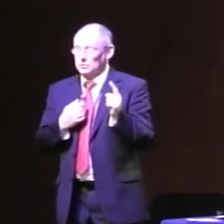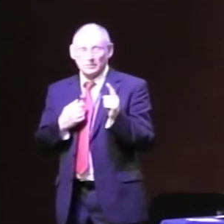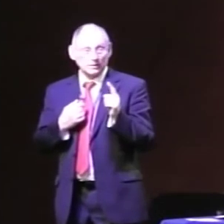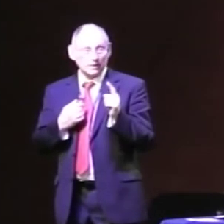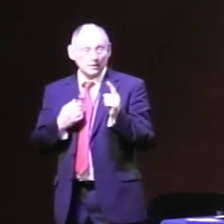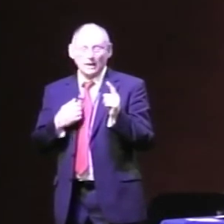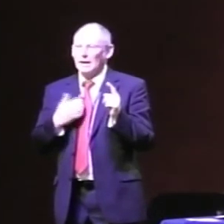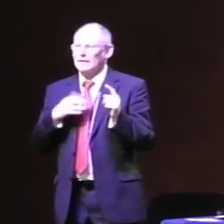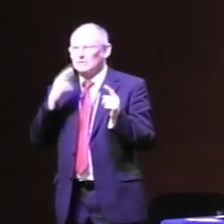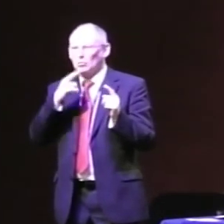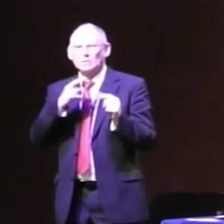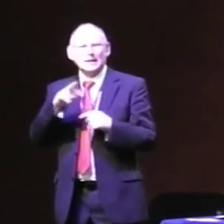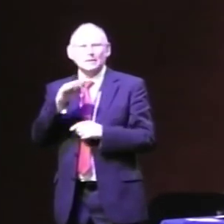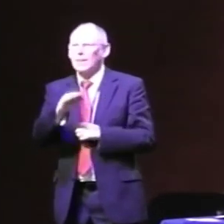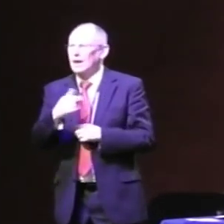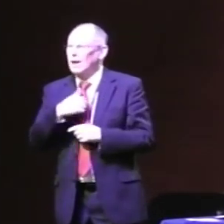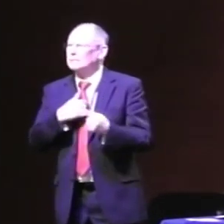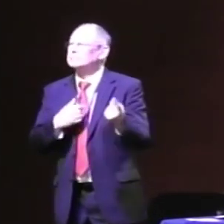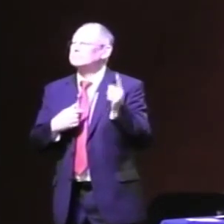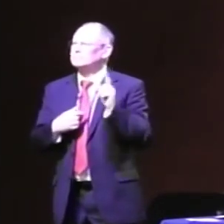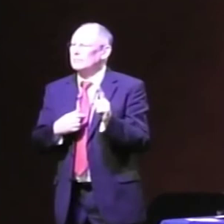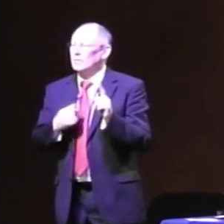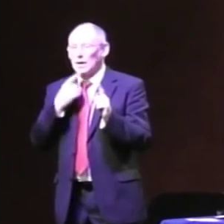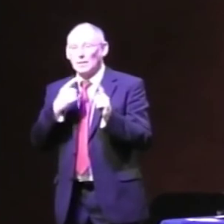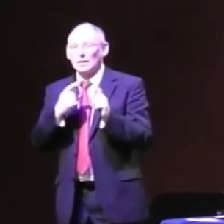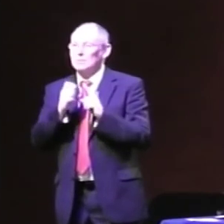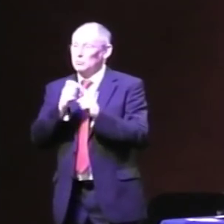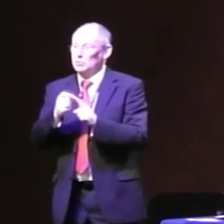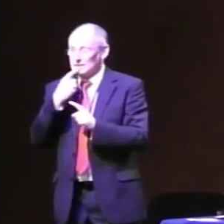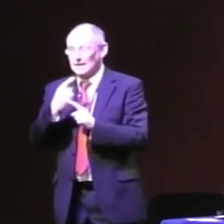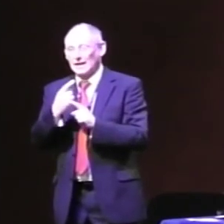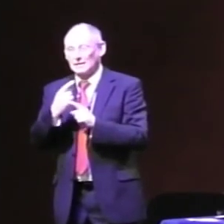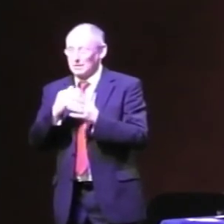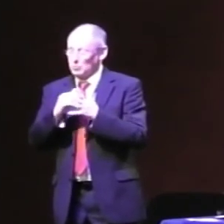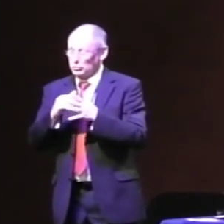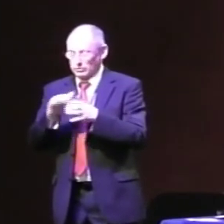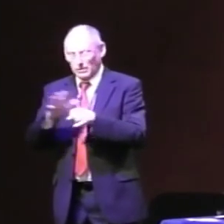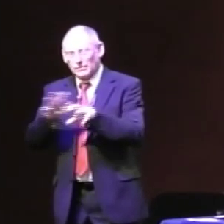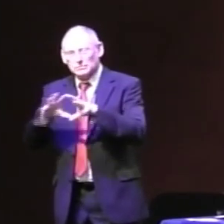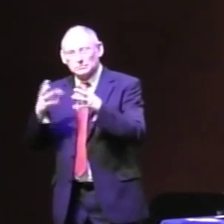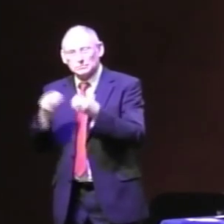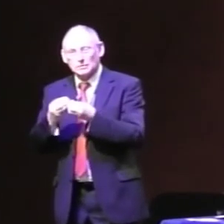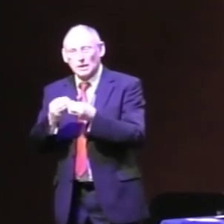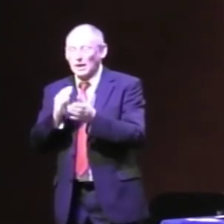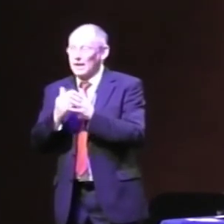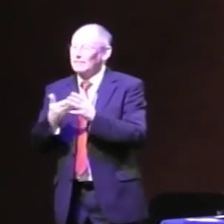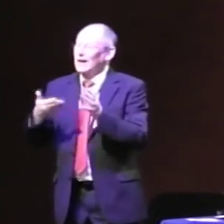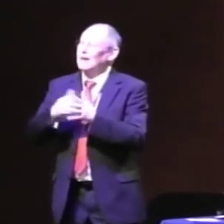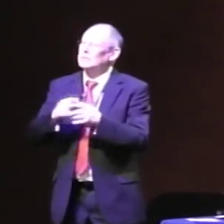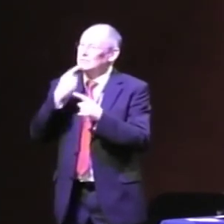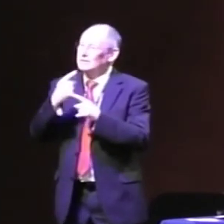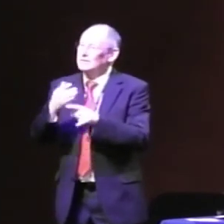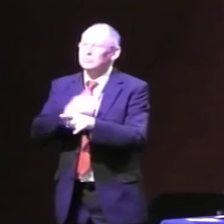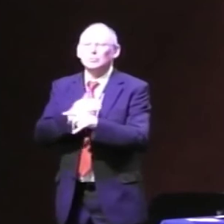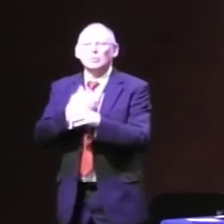didn't see a seconder there. I think given that the proposer has said in the motion pretty much covers what this is about, and actually if you add it to what was said in